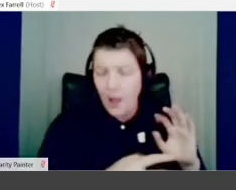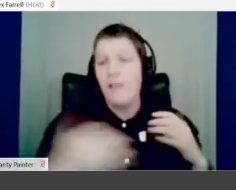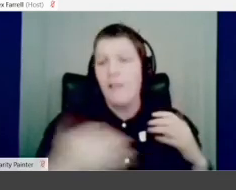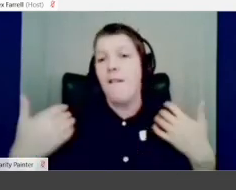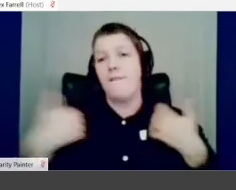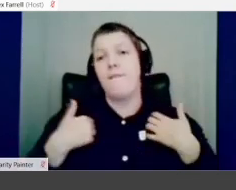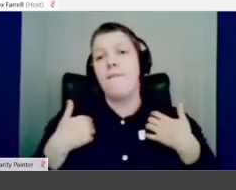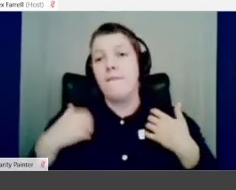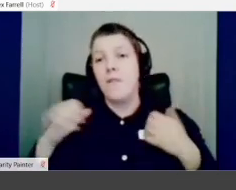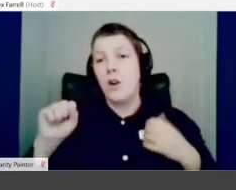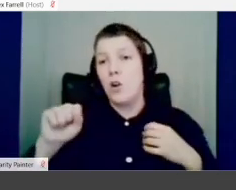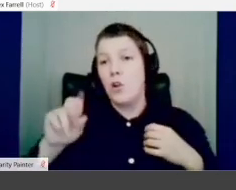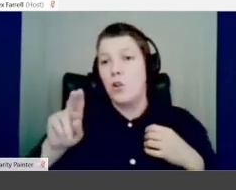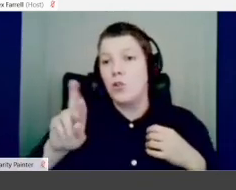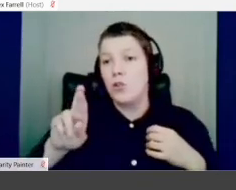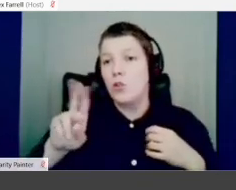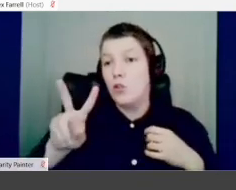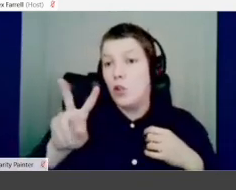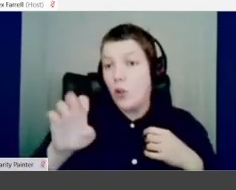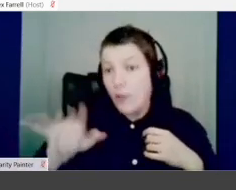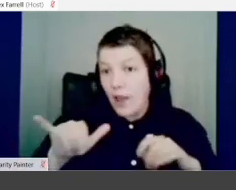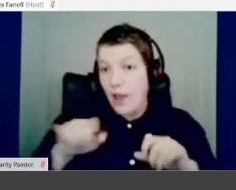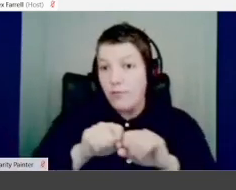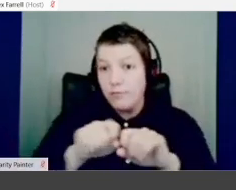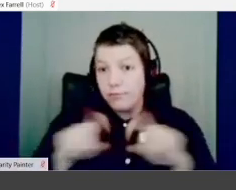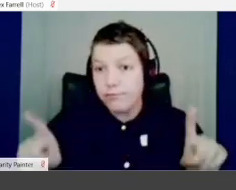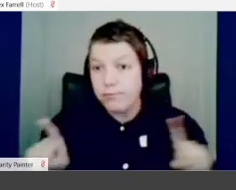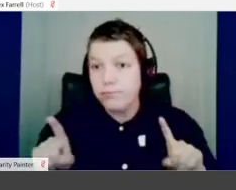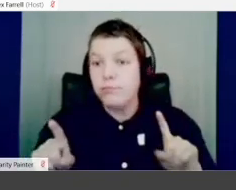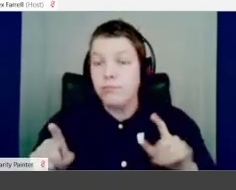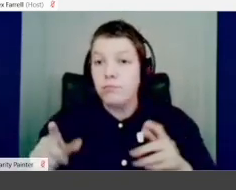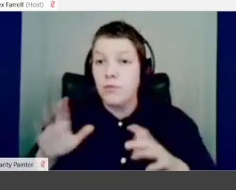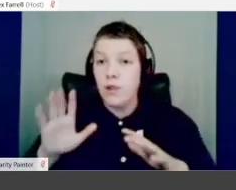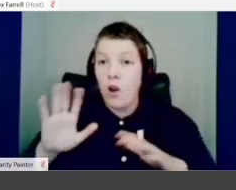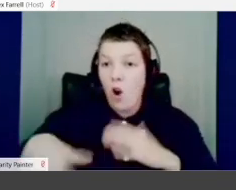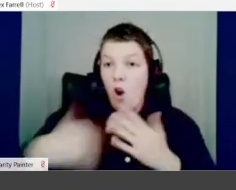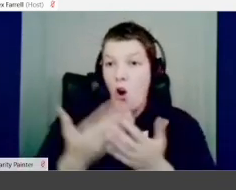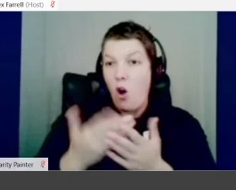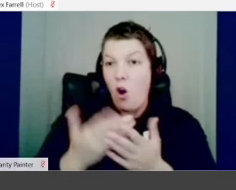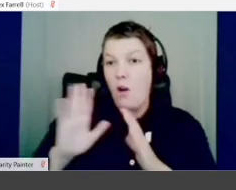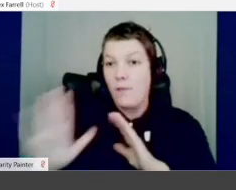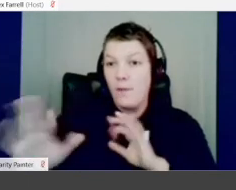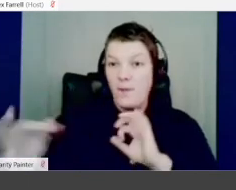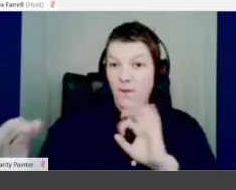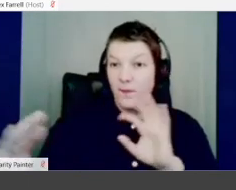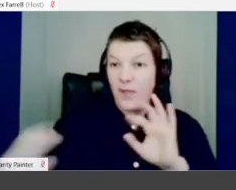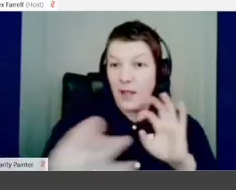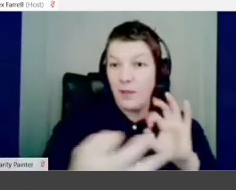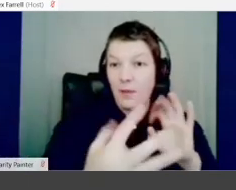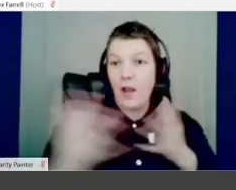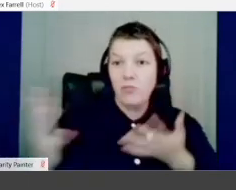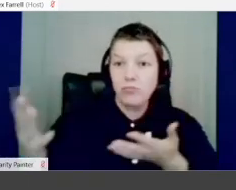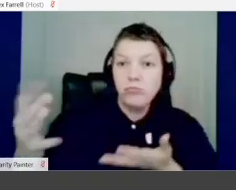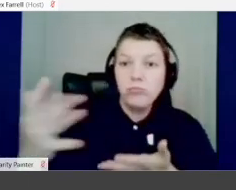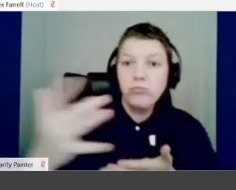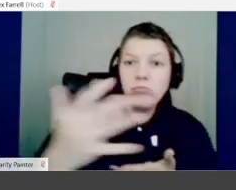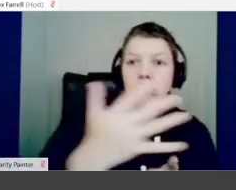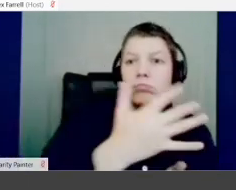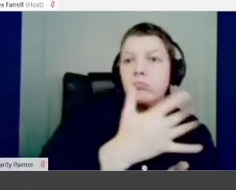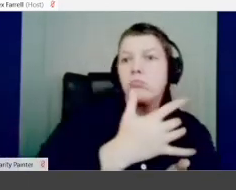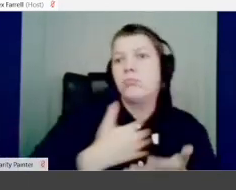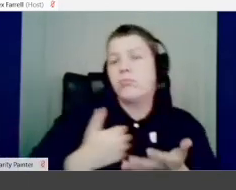everybody's voice that wanted to be heard could be heard and collected, and ideas about our future and what things should look like